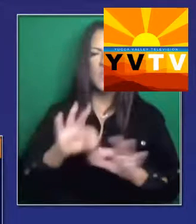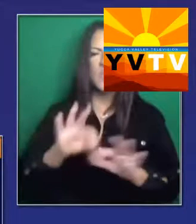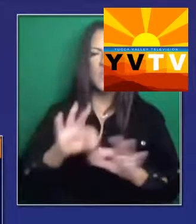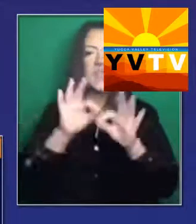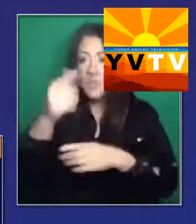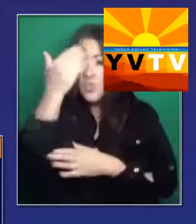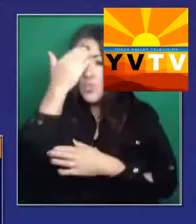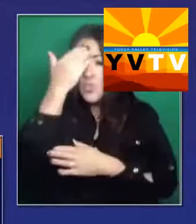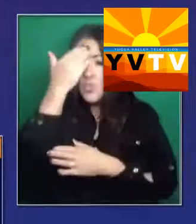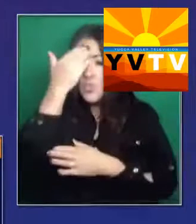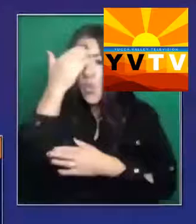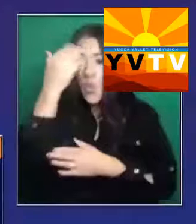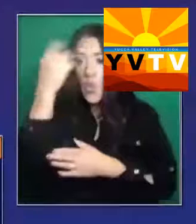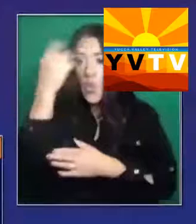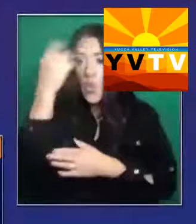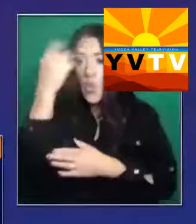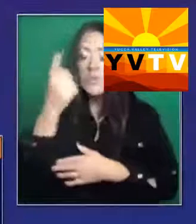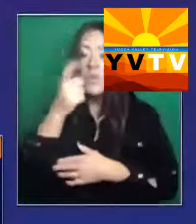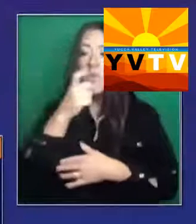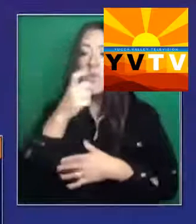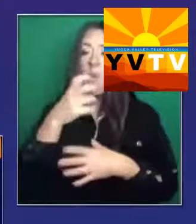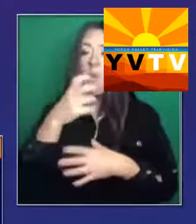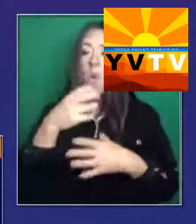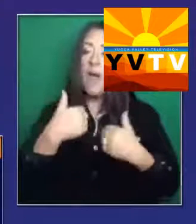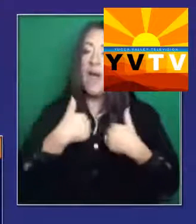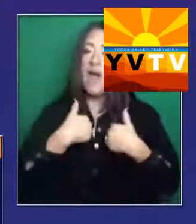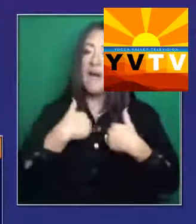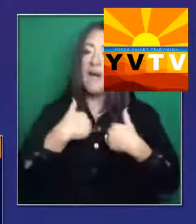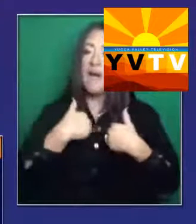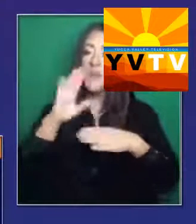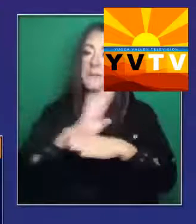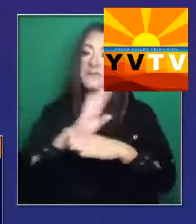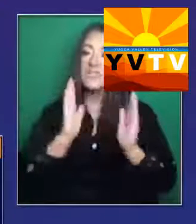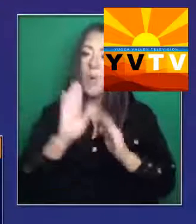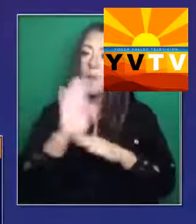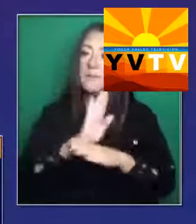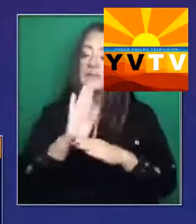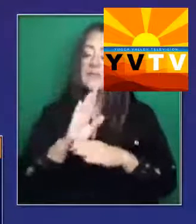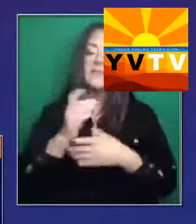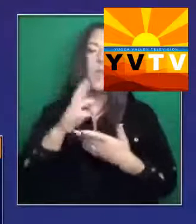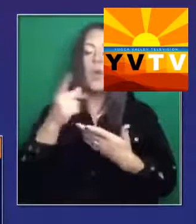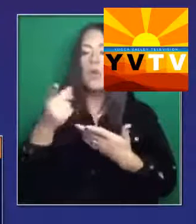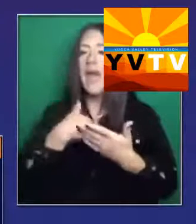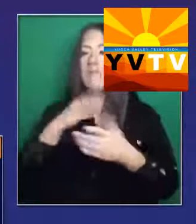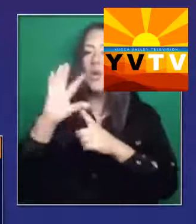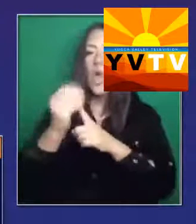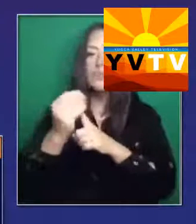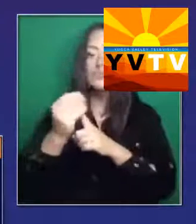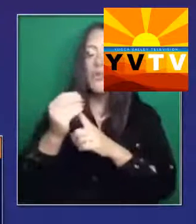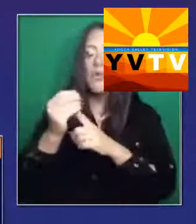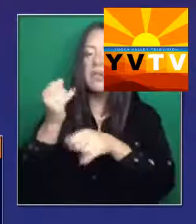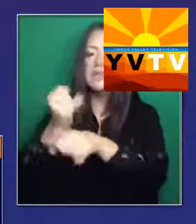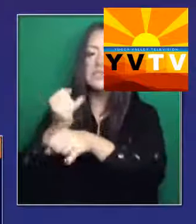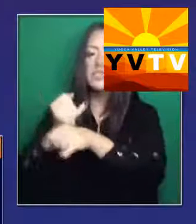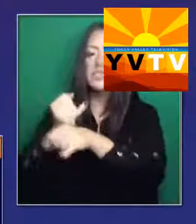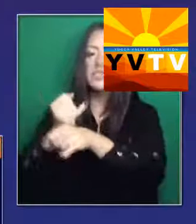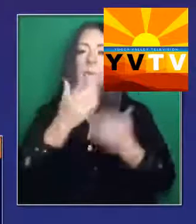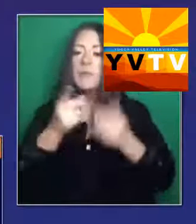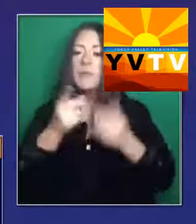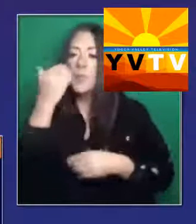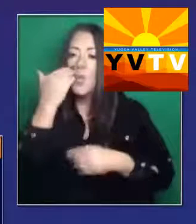you know someone runs a cultural institution, a nonprofit, it's really worth taking a look at this